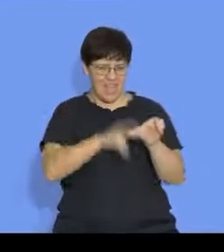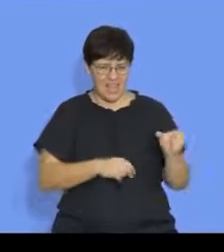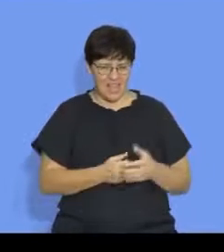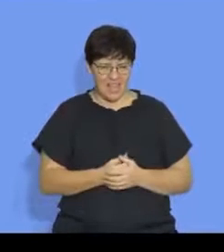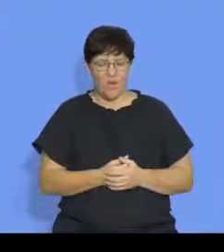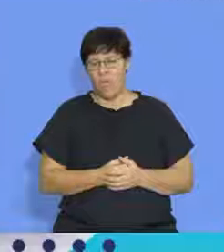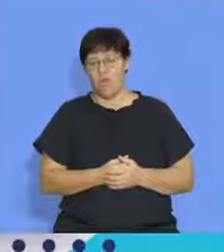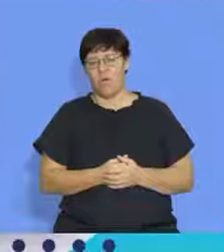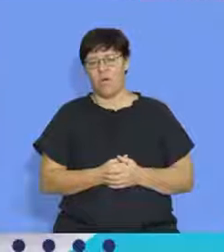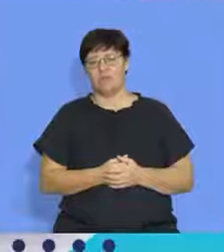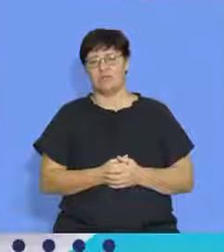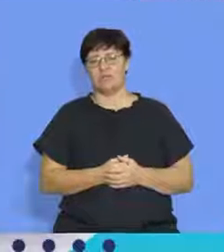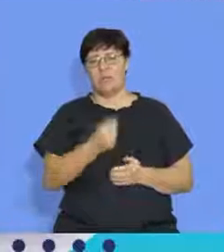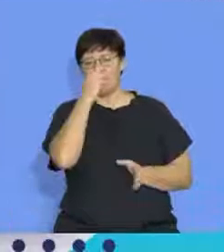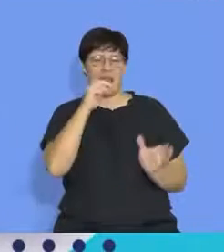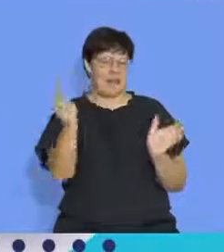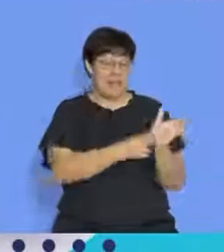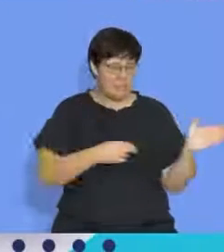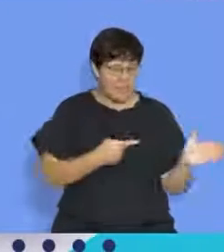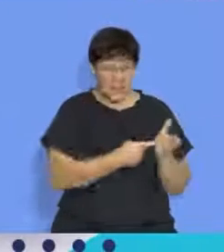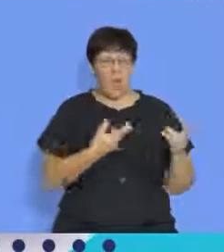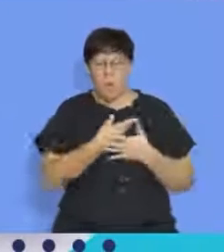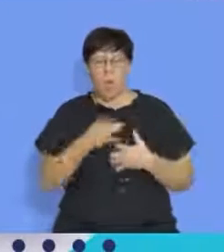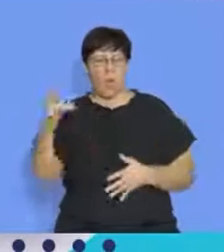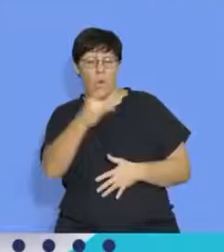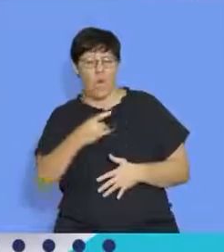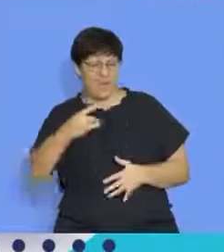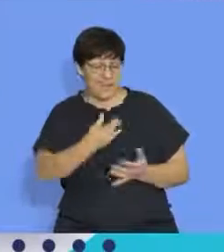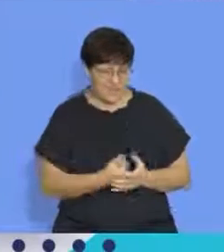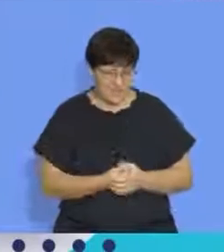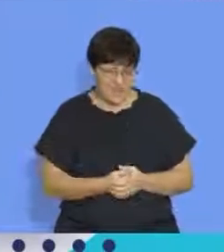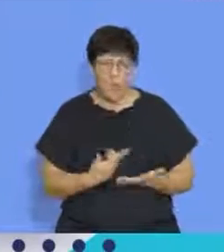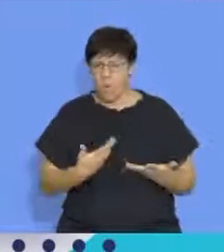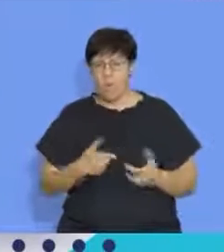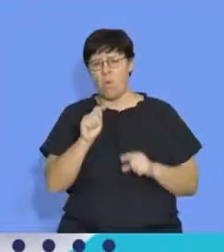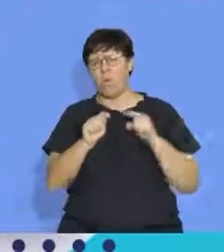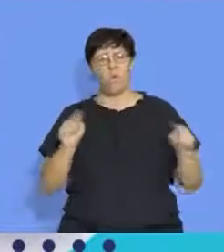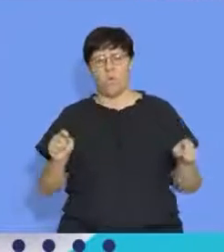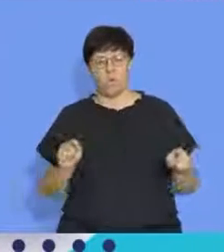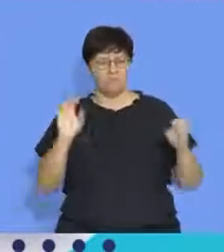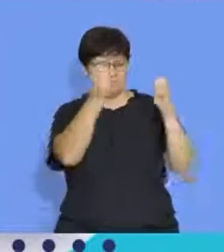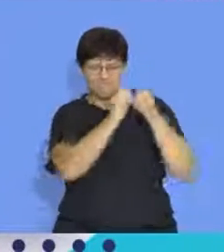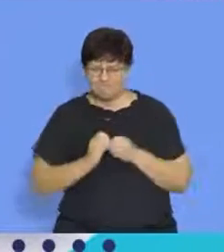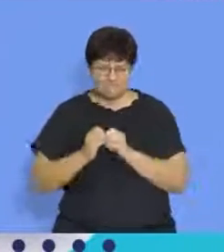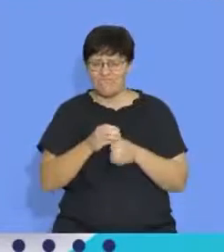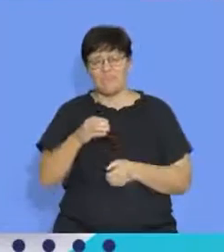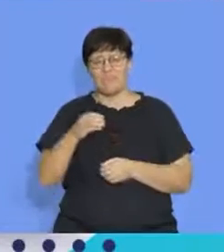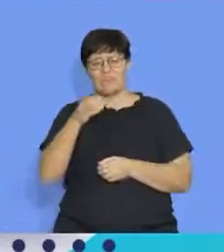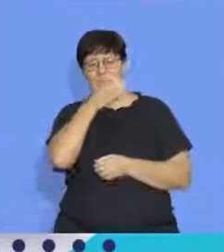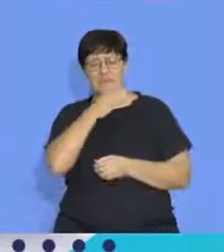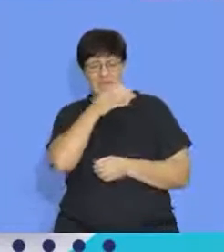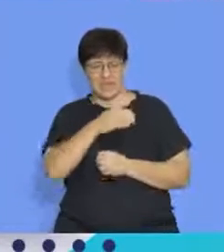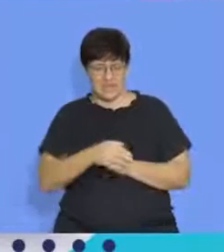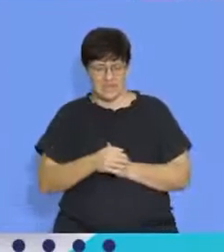Label, if we're having a glass of wine, all right, or if we want to do all this craft beer that we want to do, all of